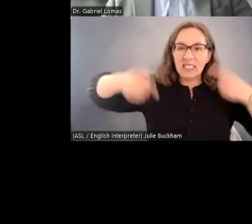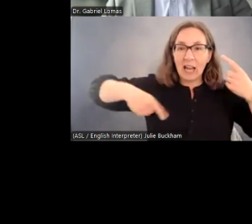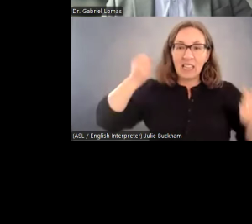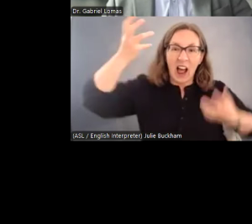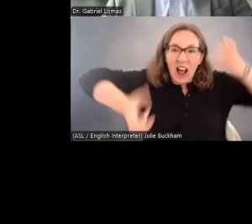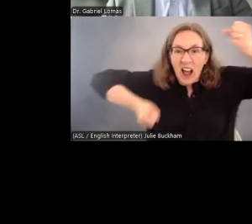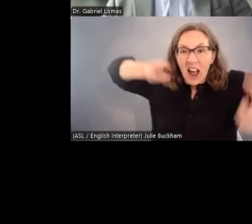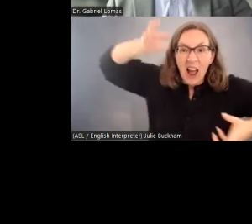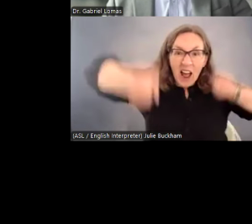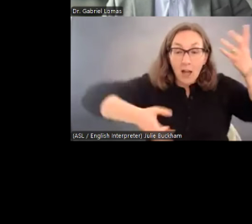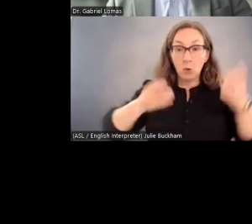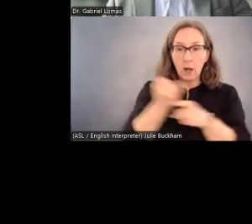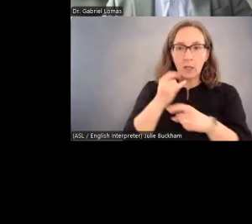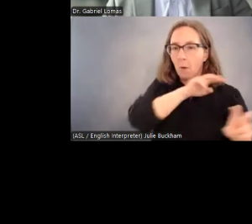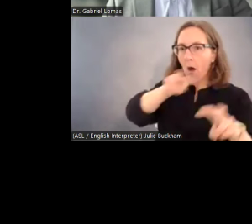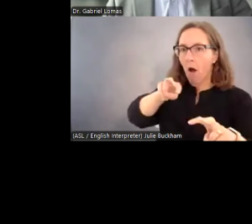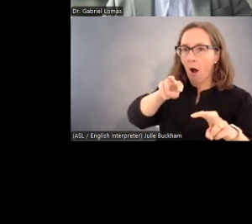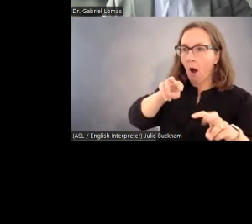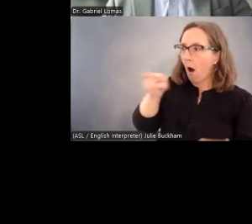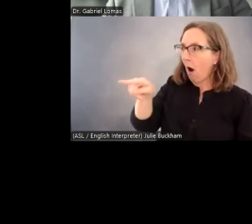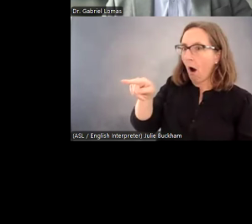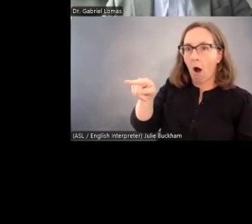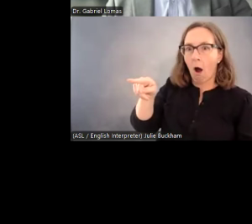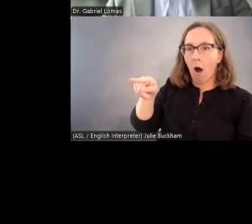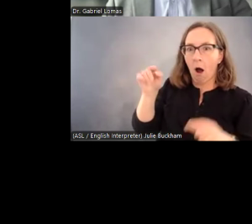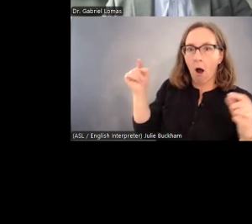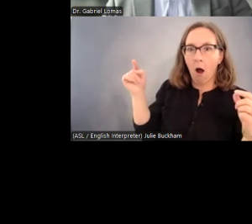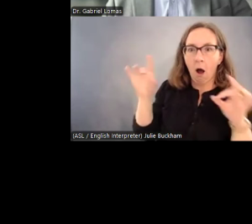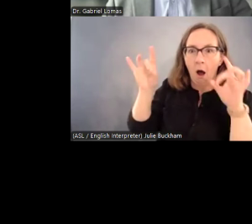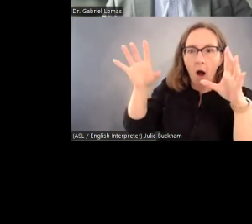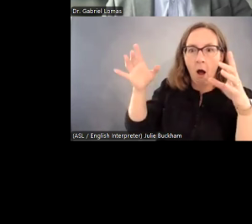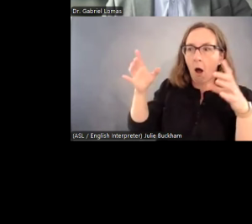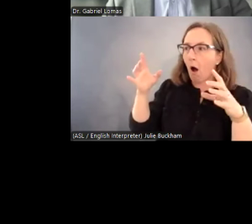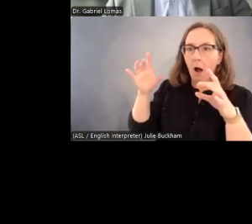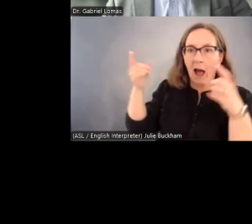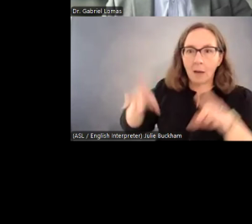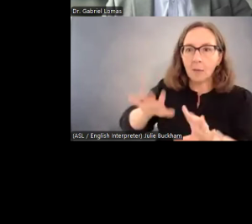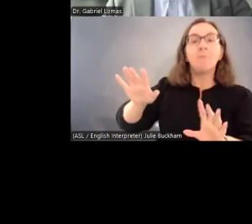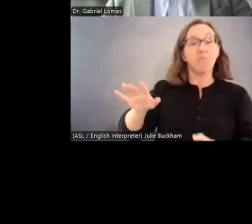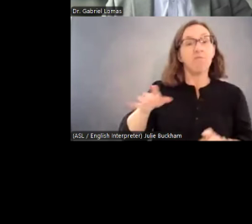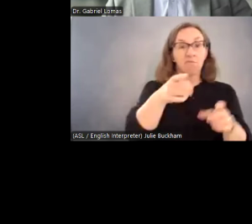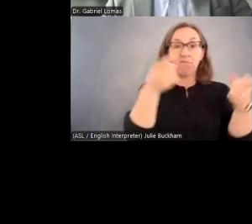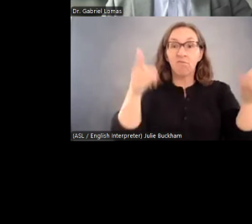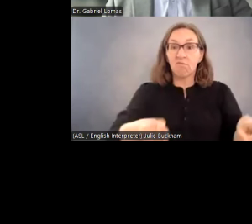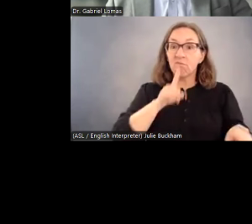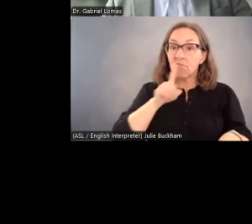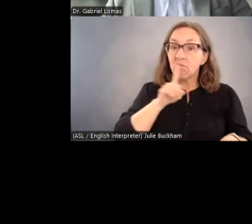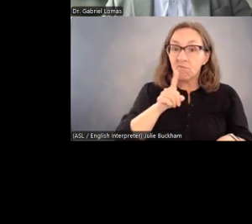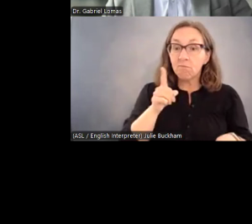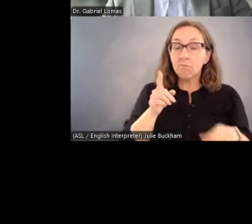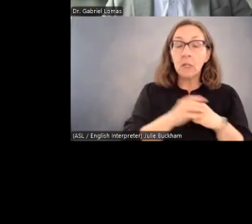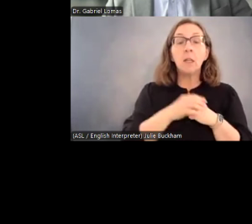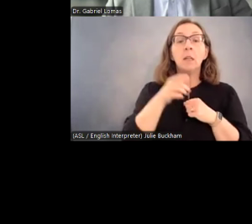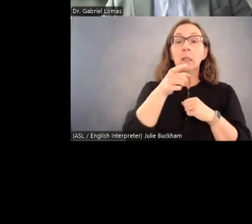think, if they're just watching me, that I'm causing harm to someone or becoming violent. And that's exactly what happened in this case. So this